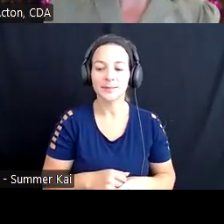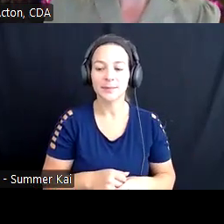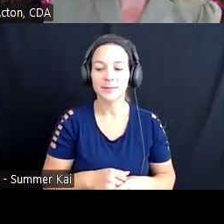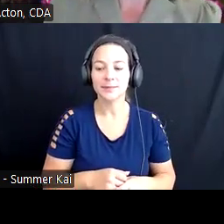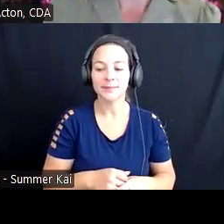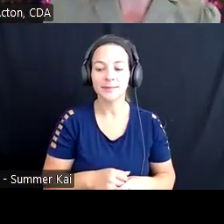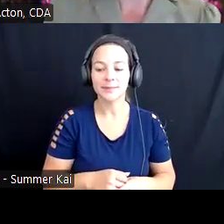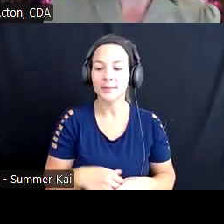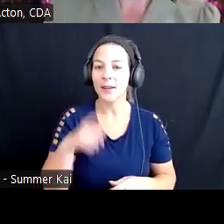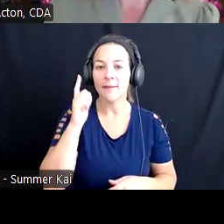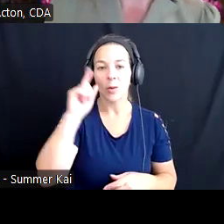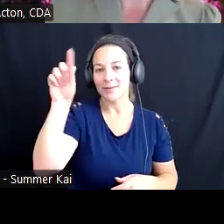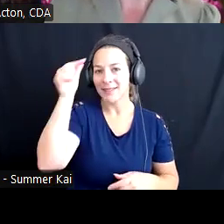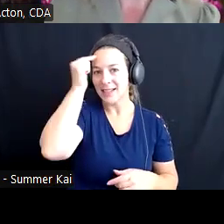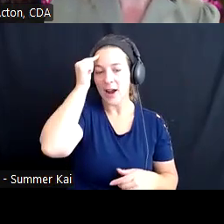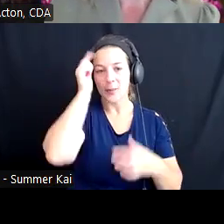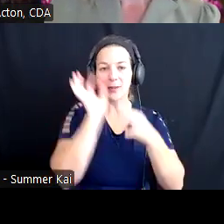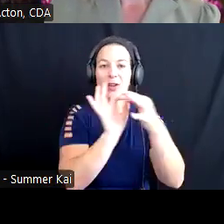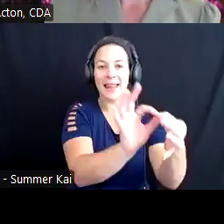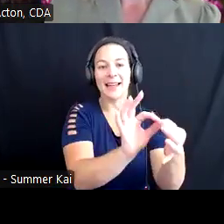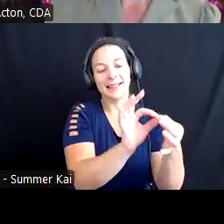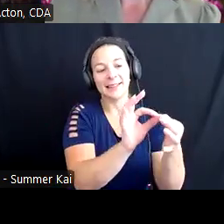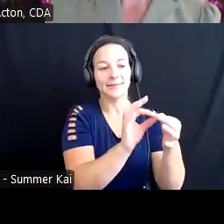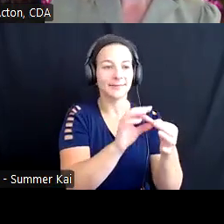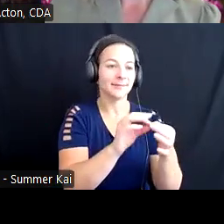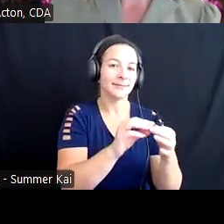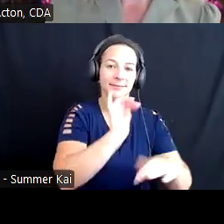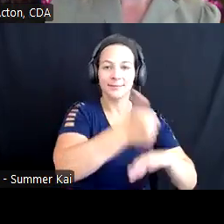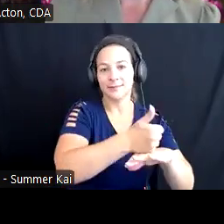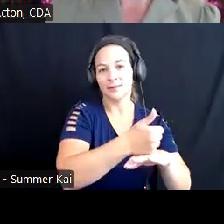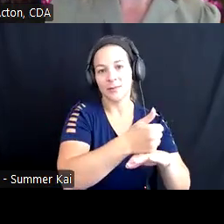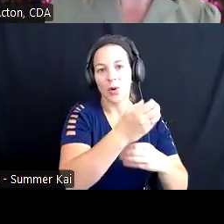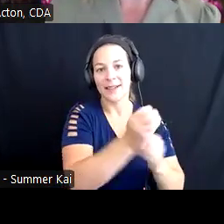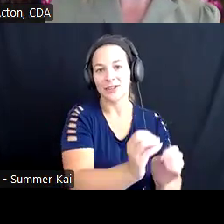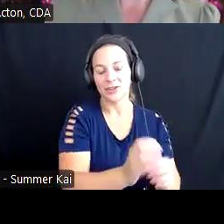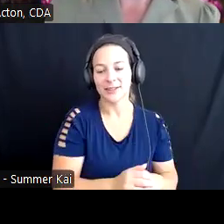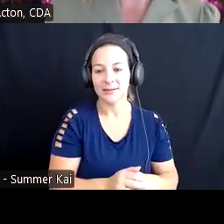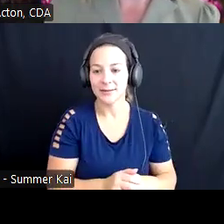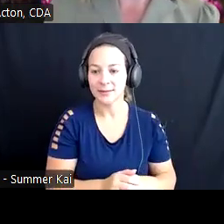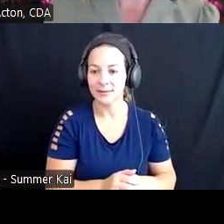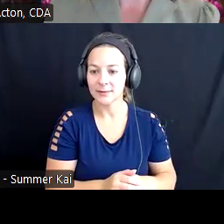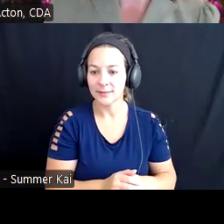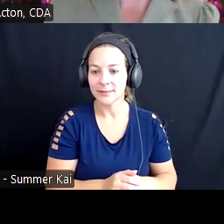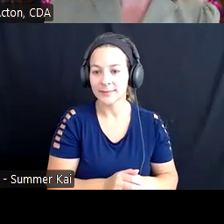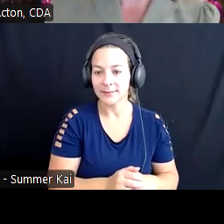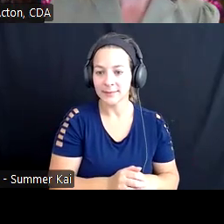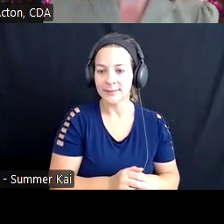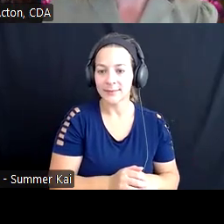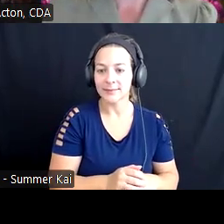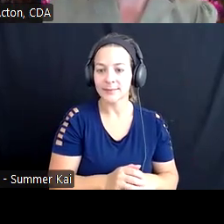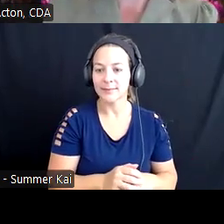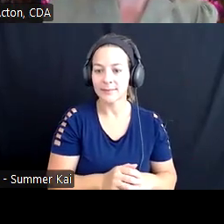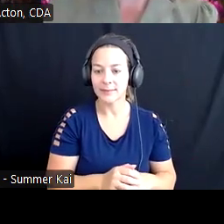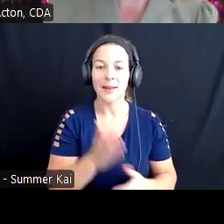for government-affiliated entities that may also prevent older adults, people with disabilities, or caregivers